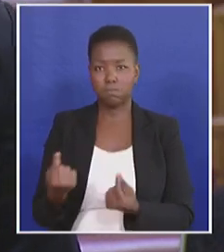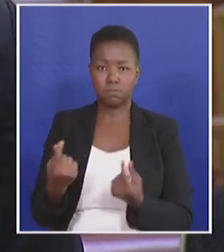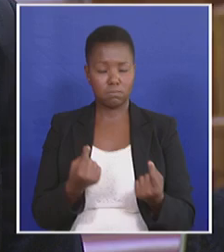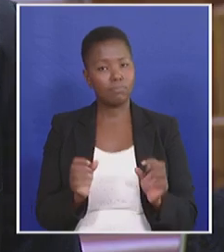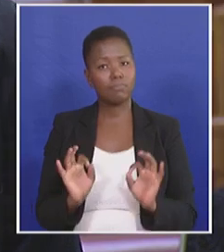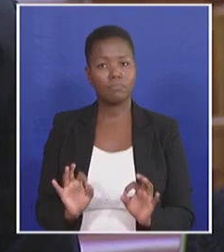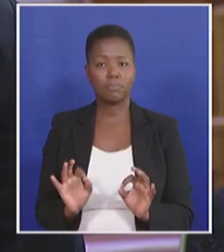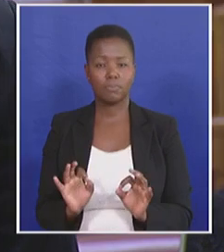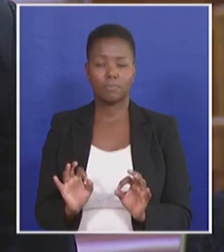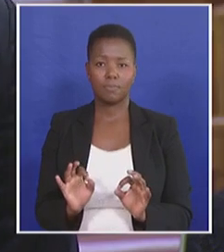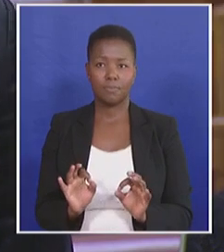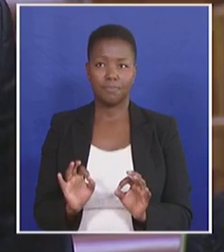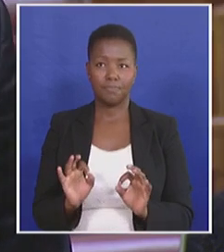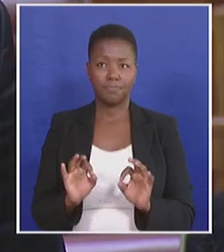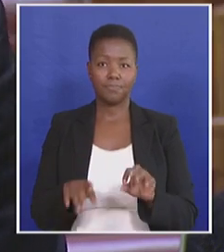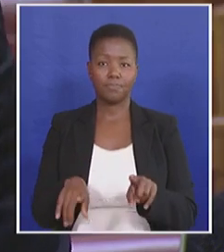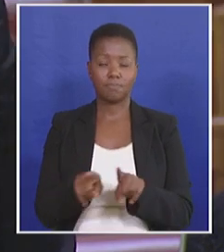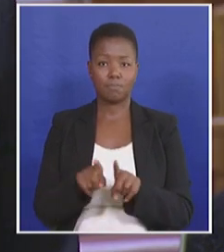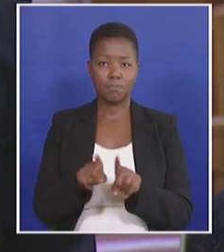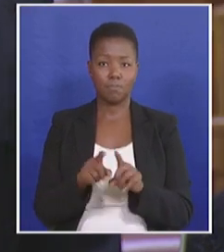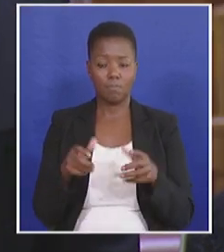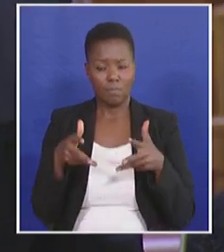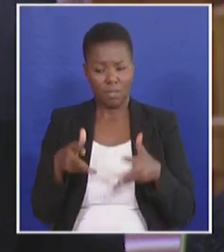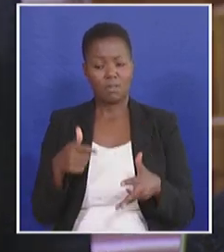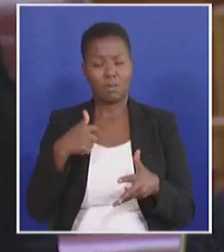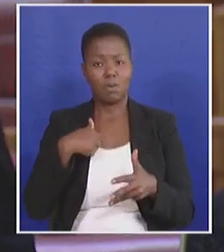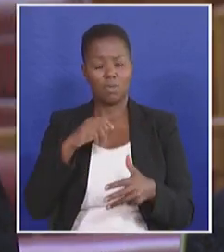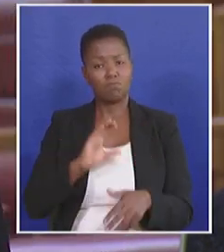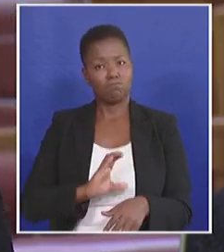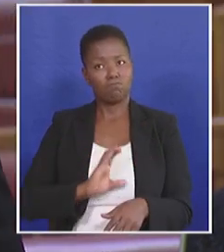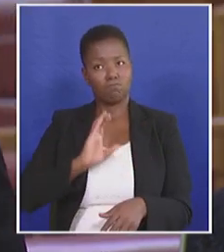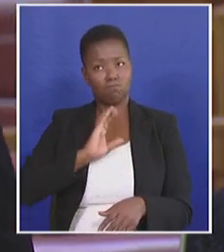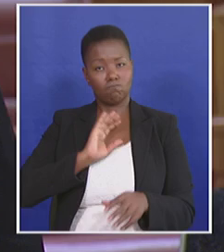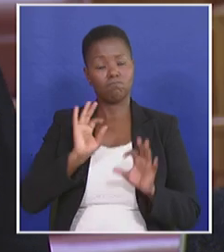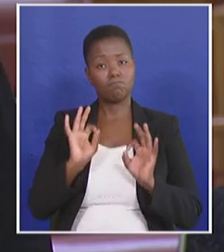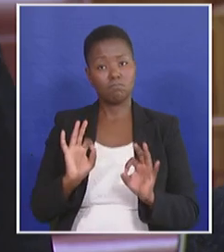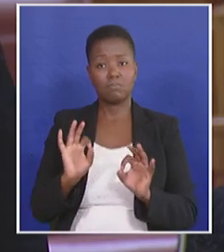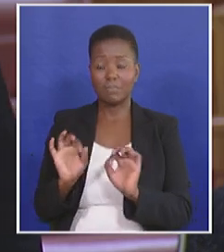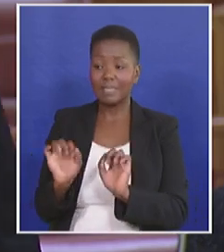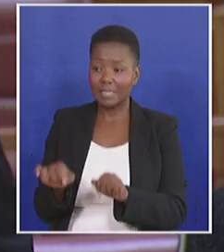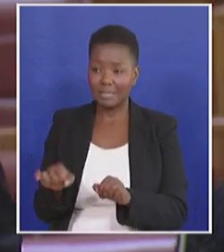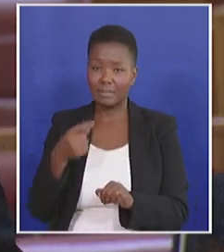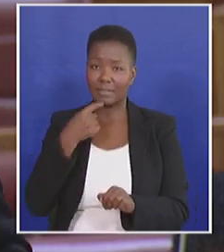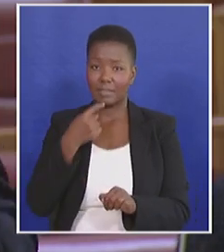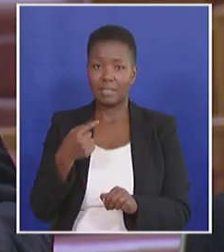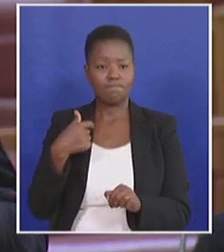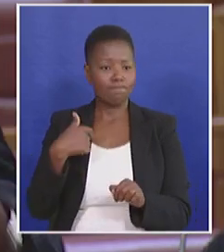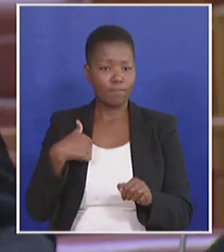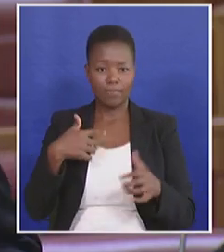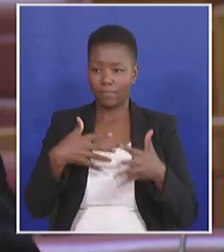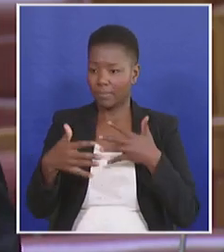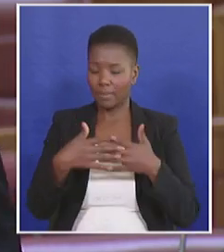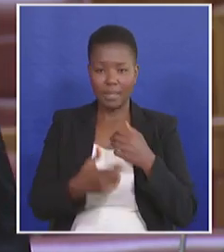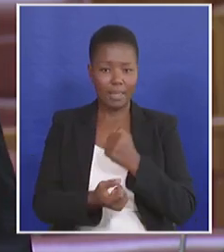hand. And we are confident that indeed, as and when we advance